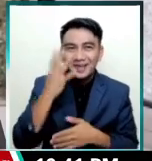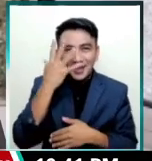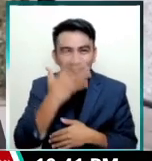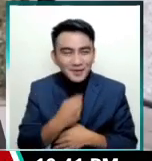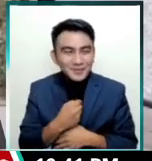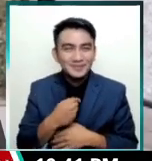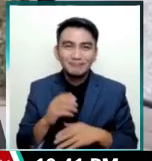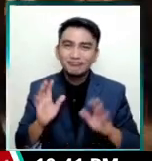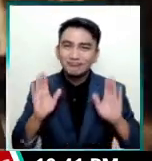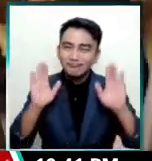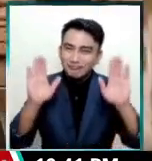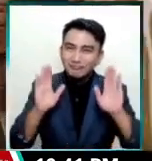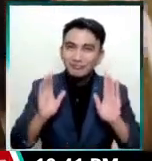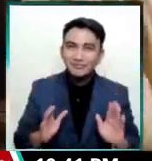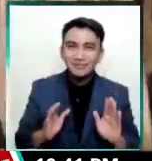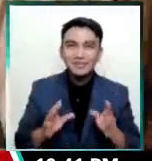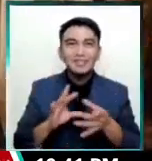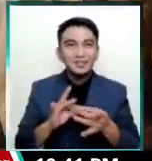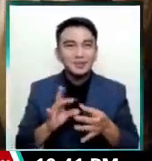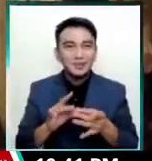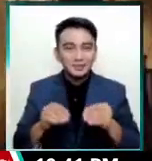story to all our work